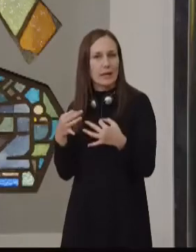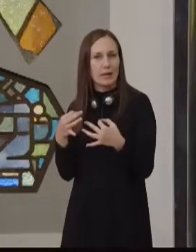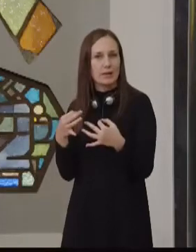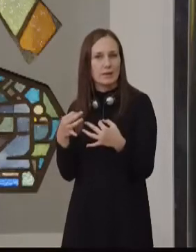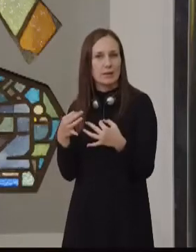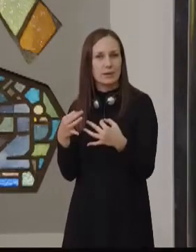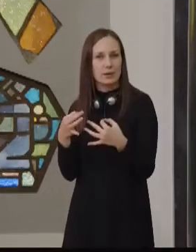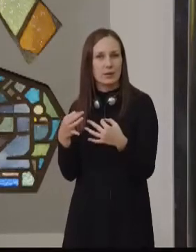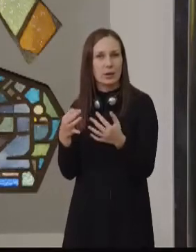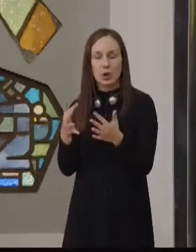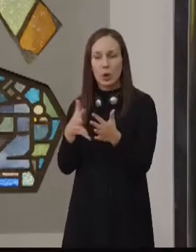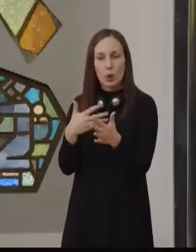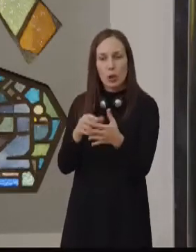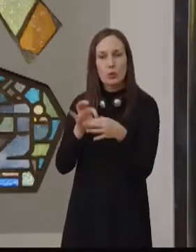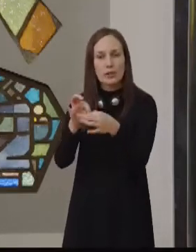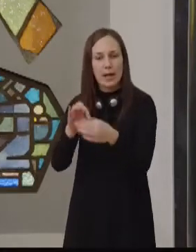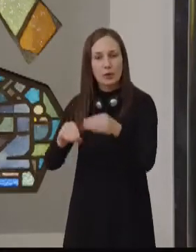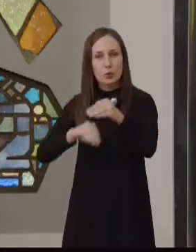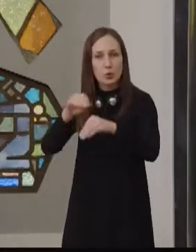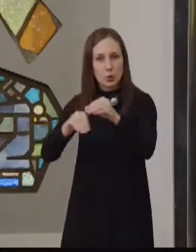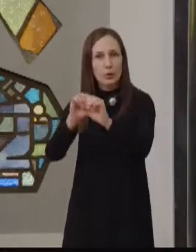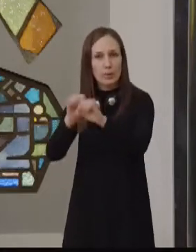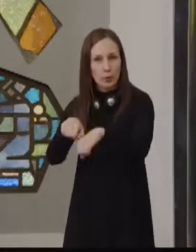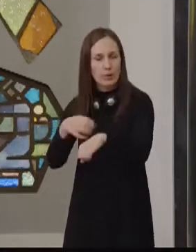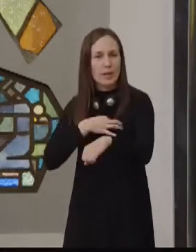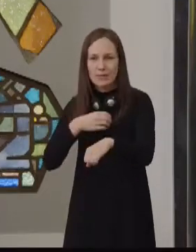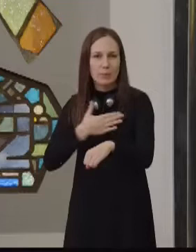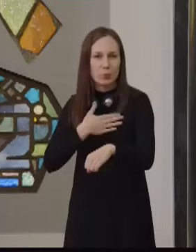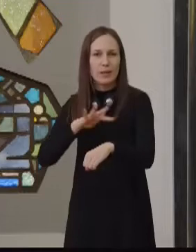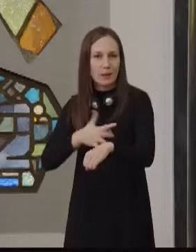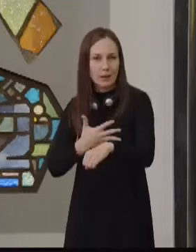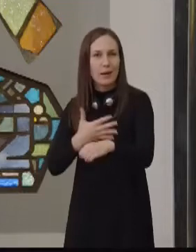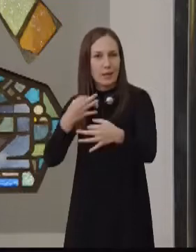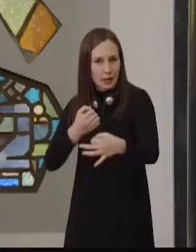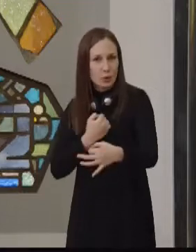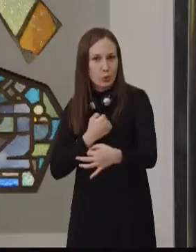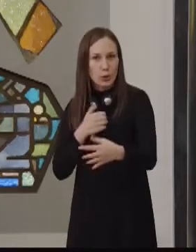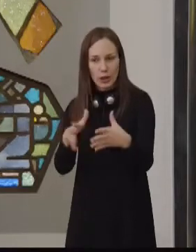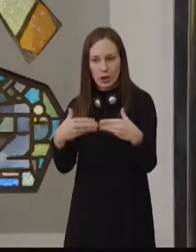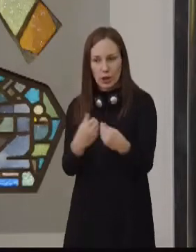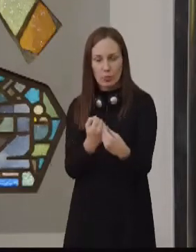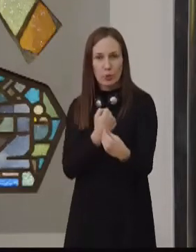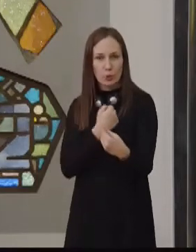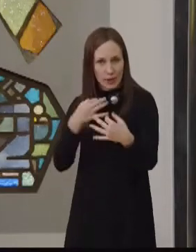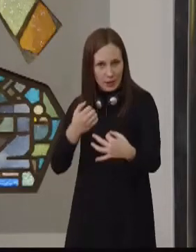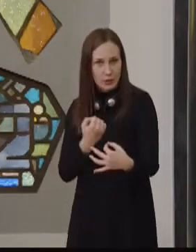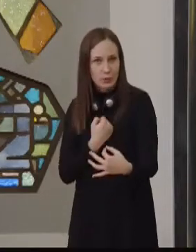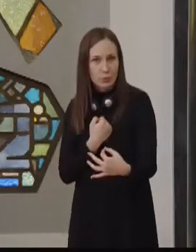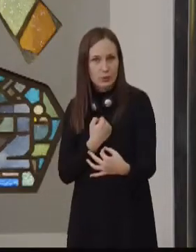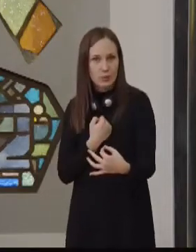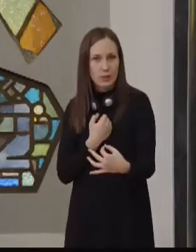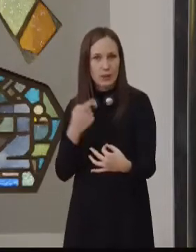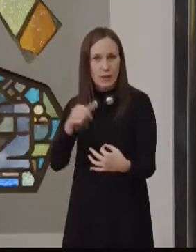does this person have the right to create the relationship with